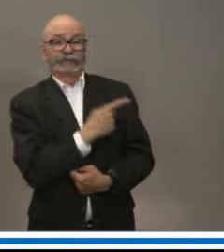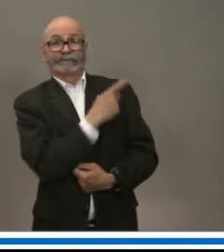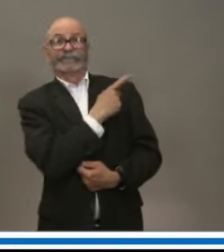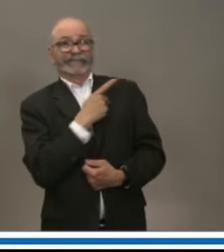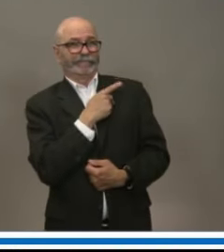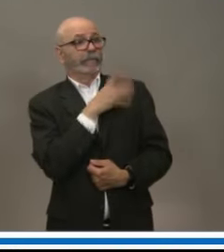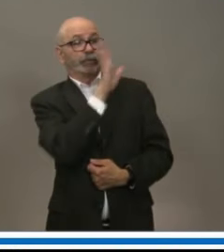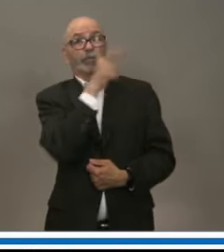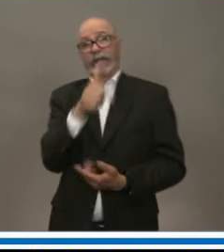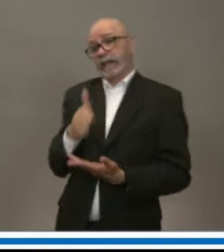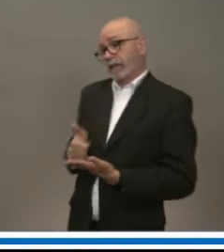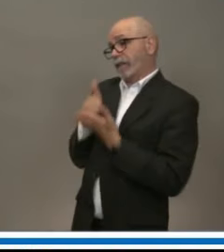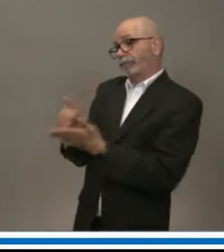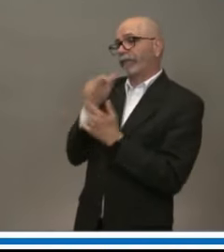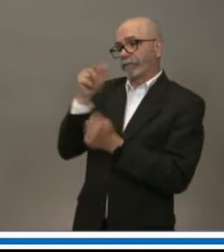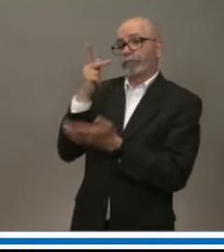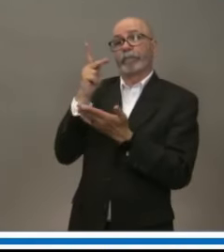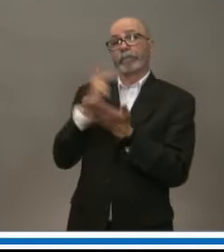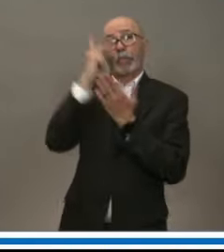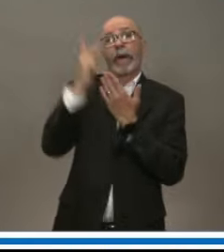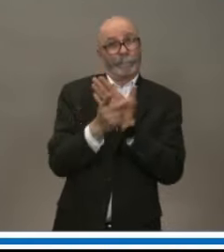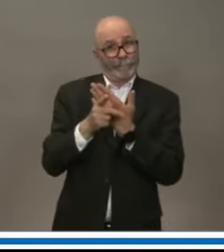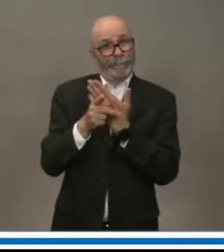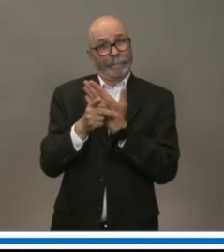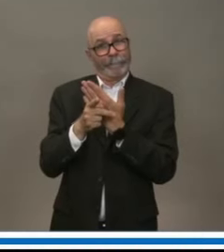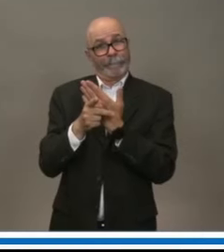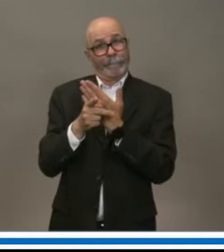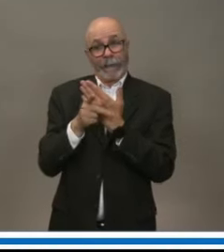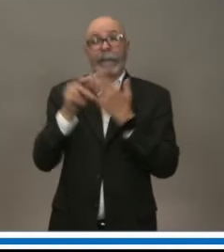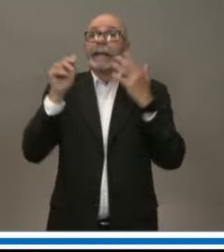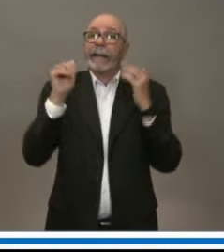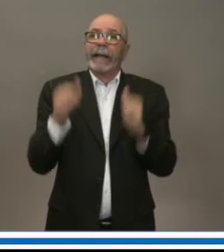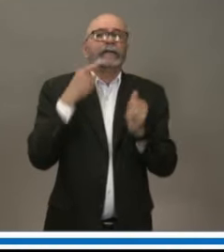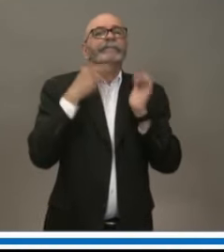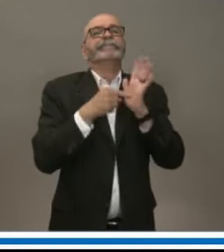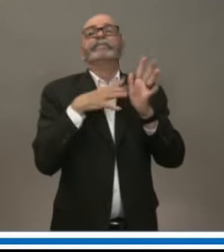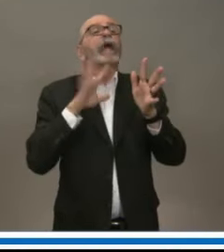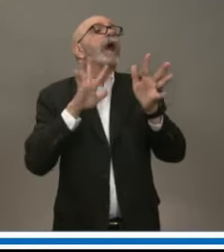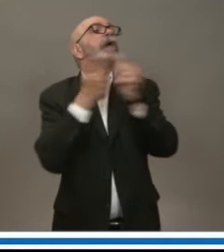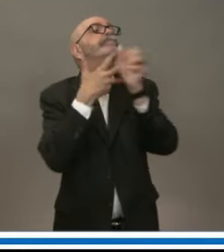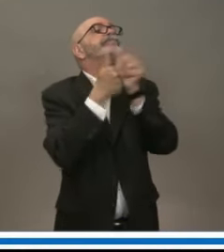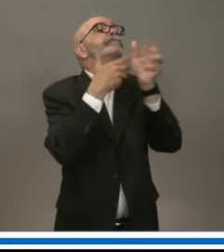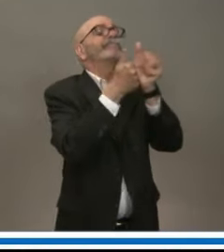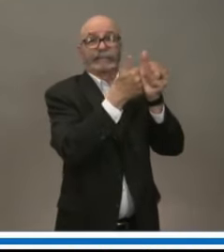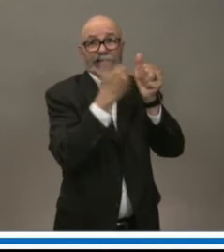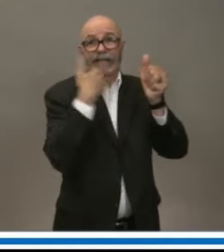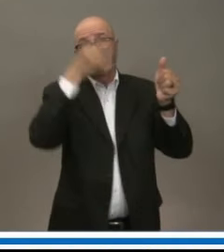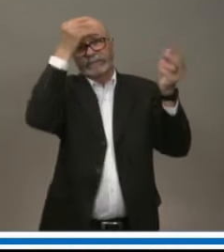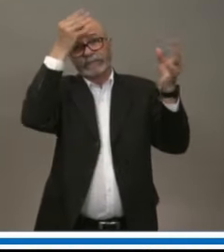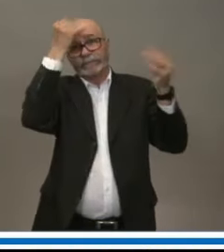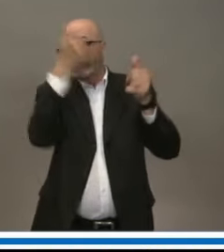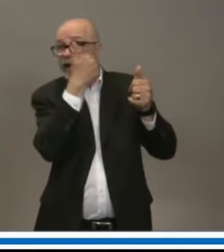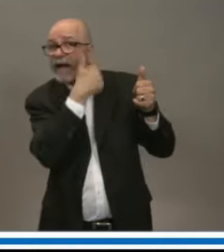to support people and businesses. Could we get an update on that? Have you heard from them? Are there any additional aid programs